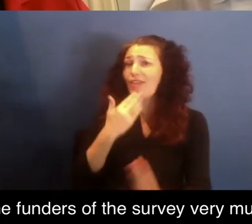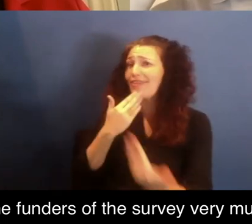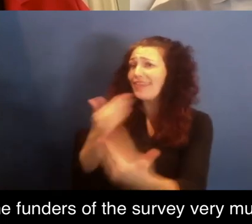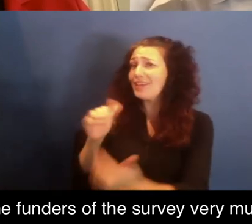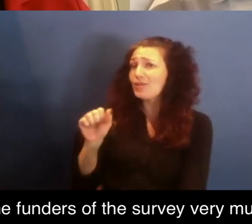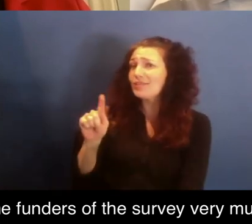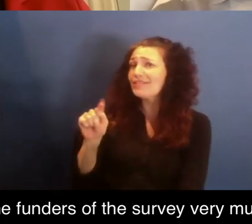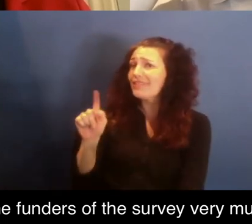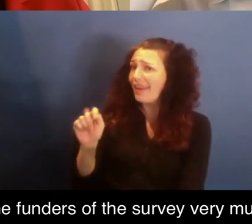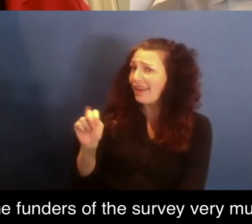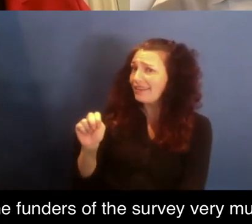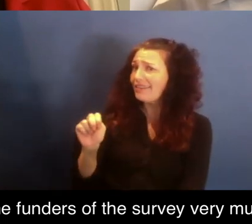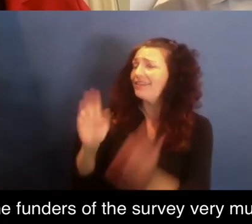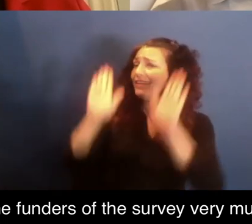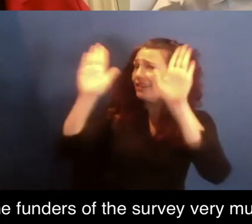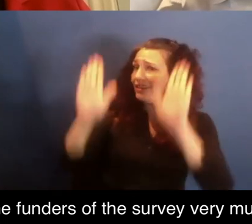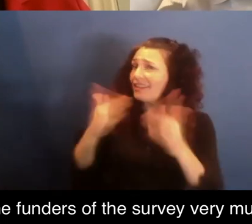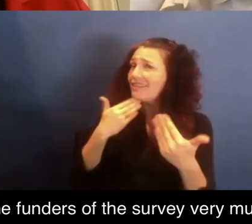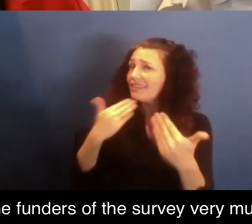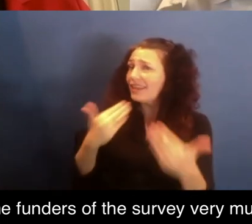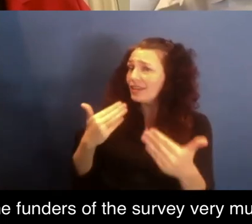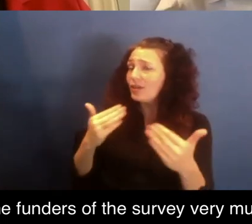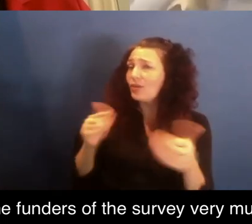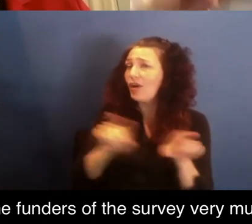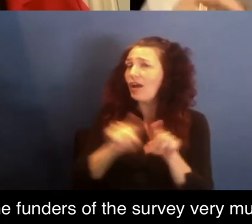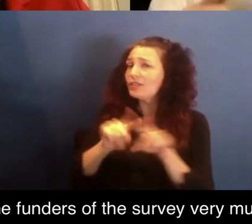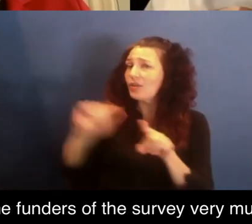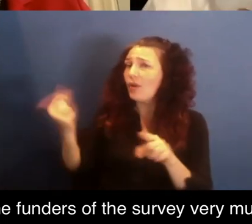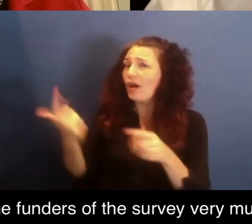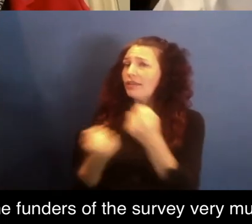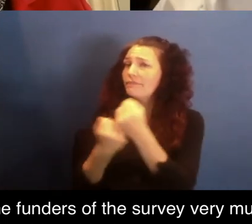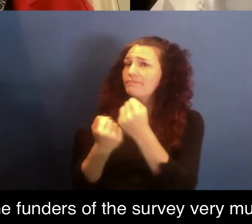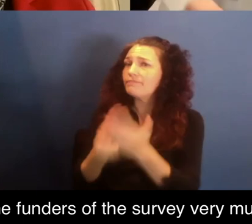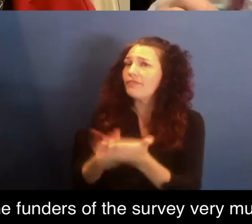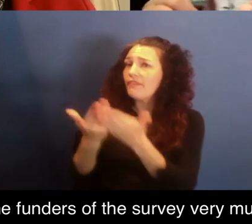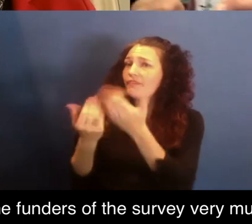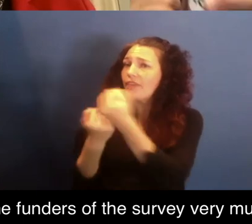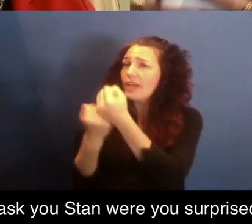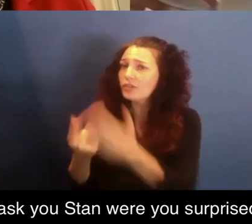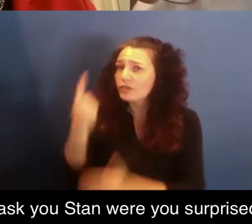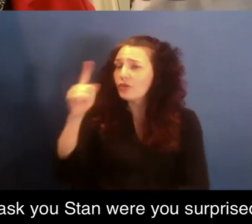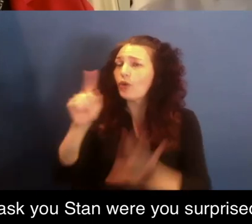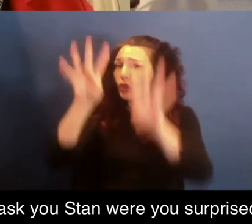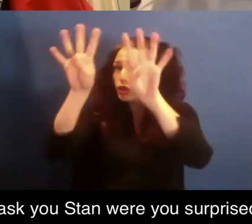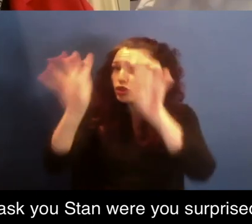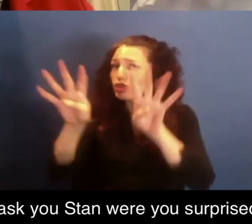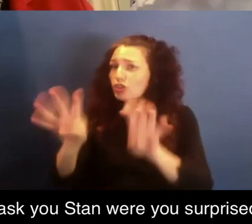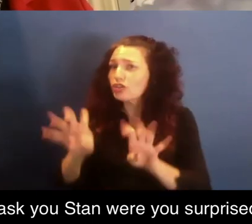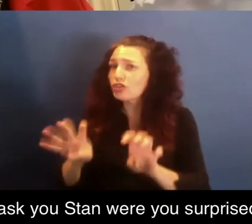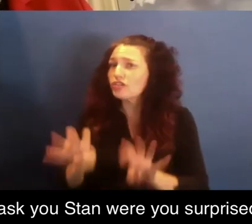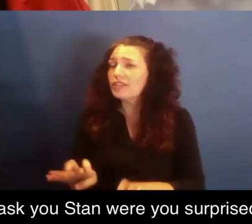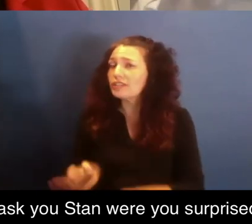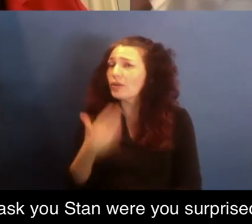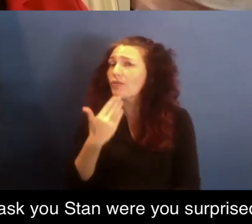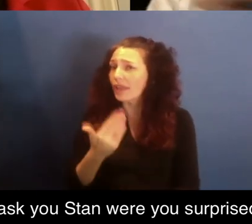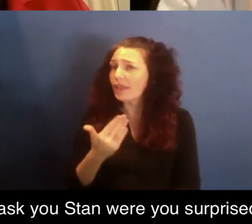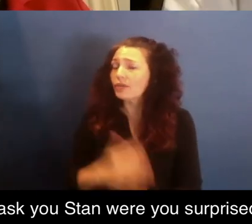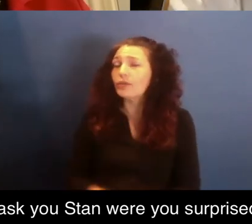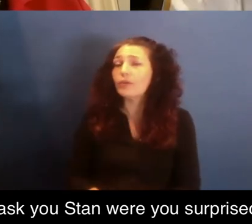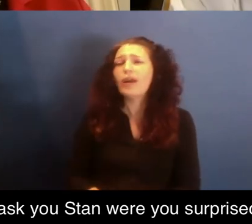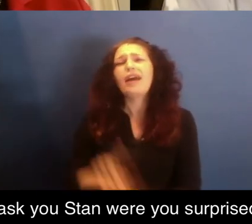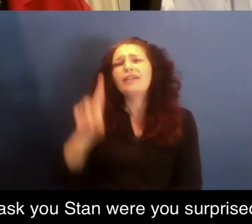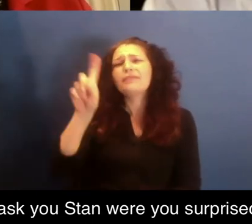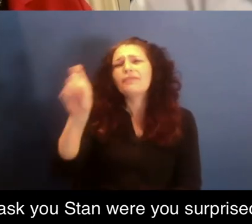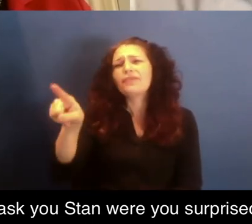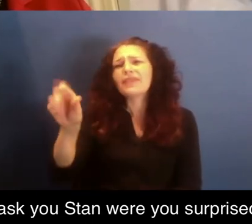of the survey, um, very much for enabling, uh, this data to happen. Um, I want to ask you, Stan, were, were you surprised by